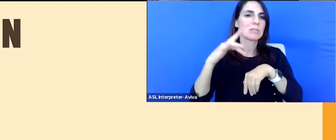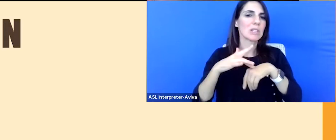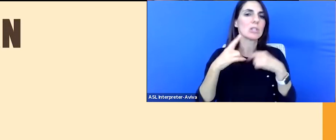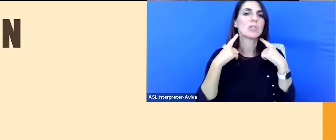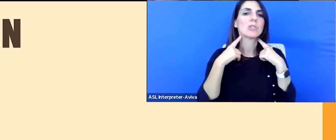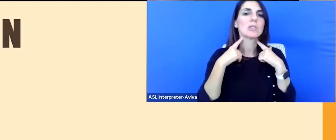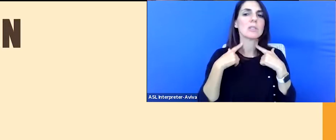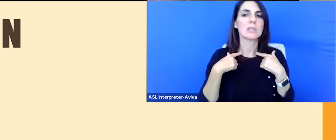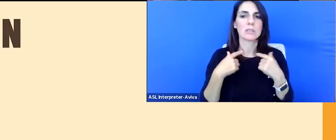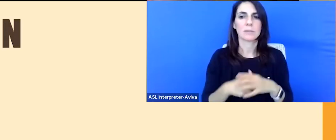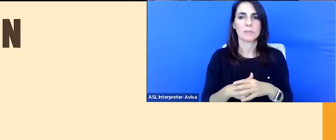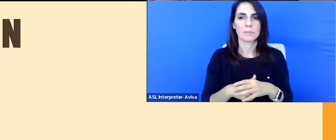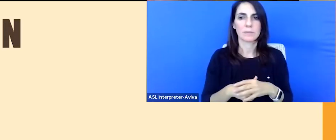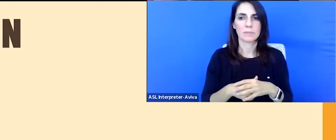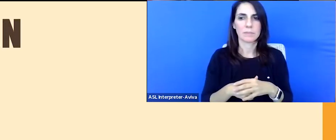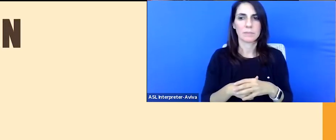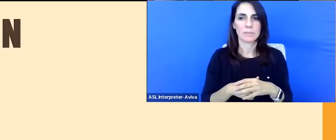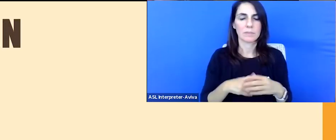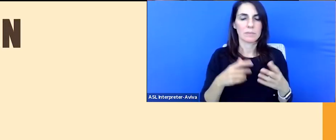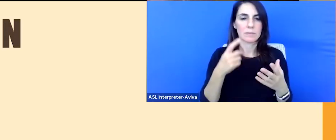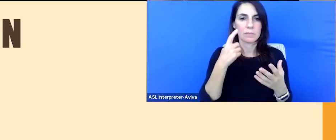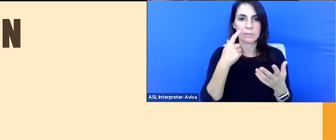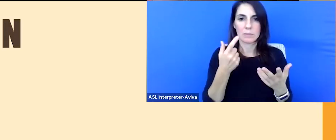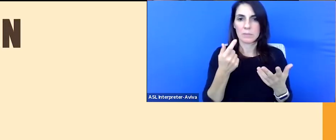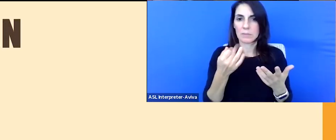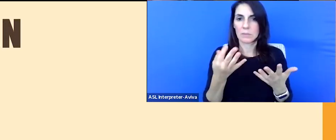and allowing tension to be released.